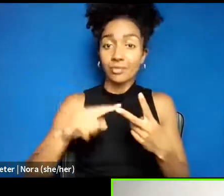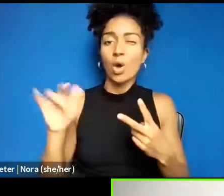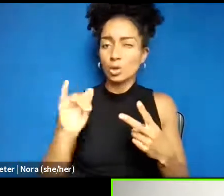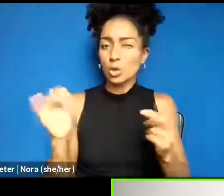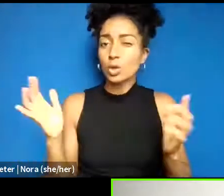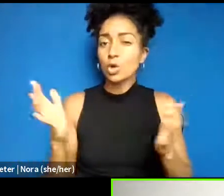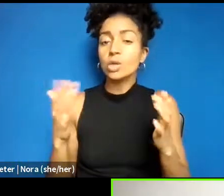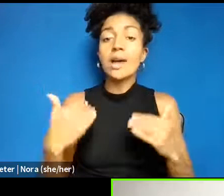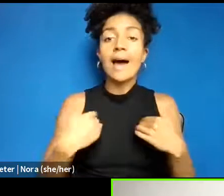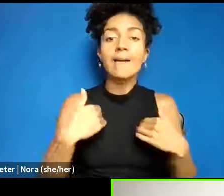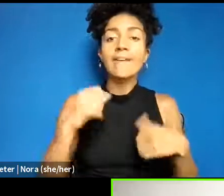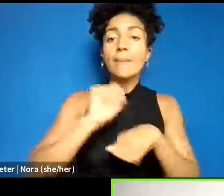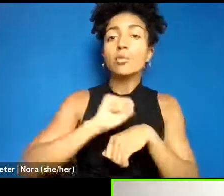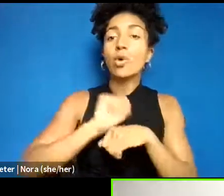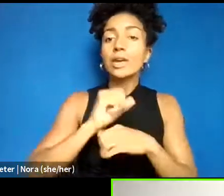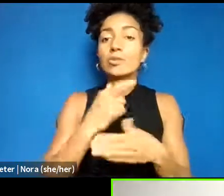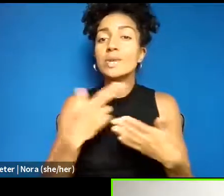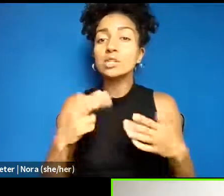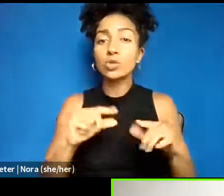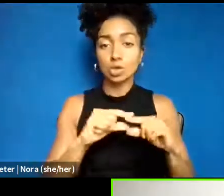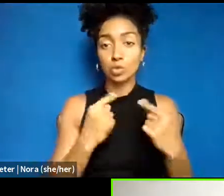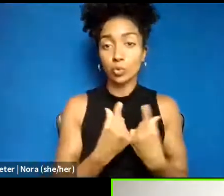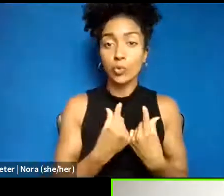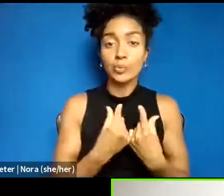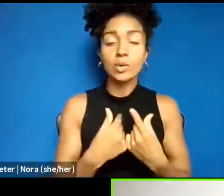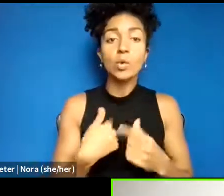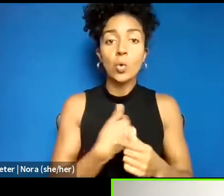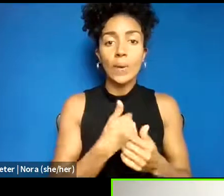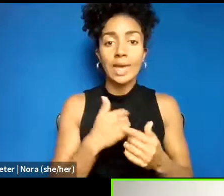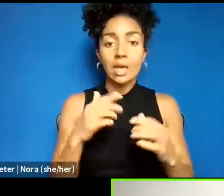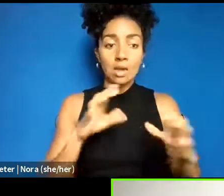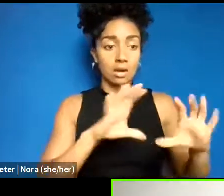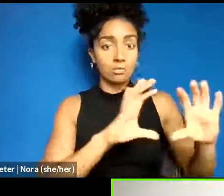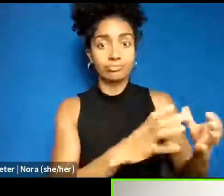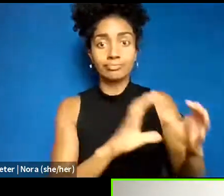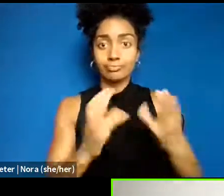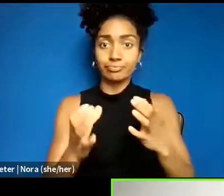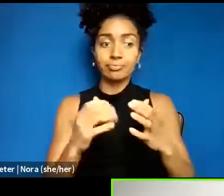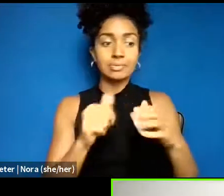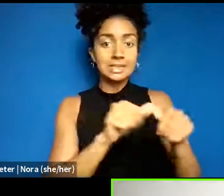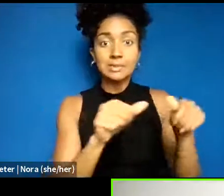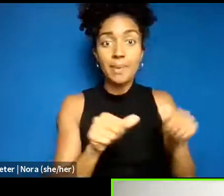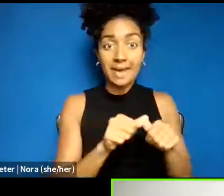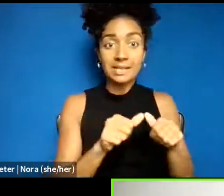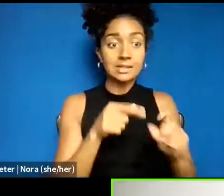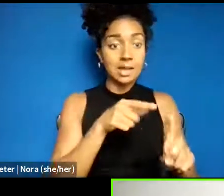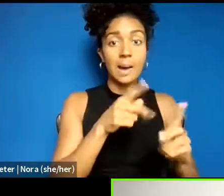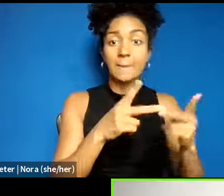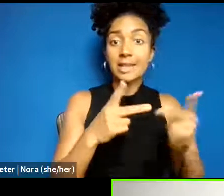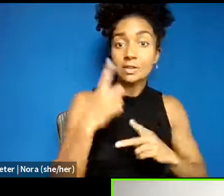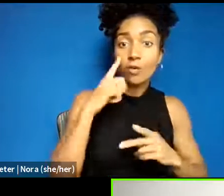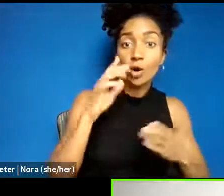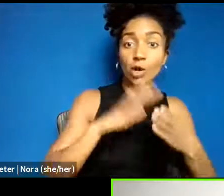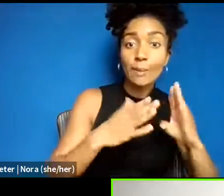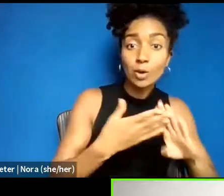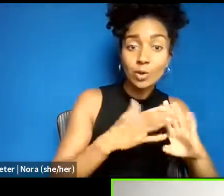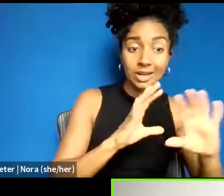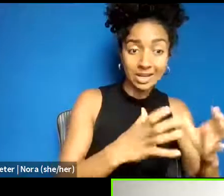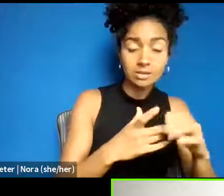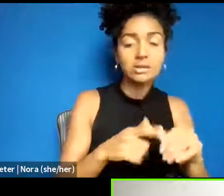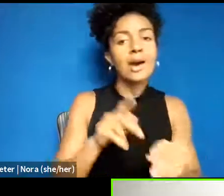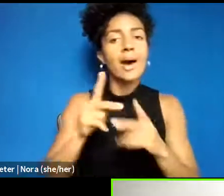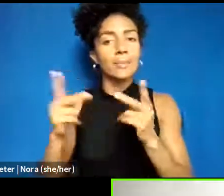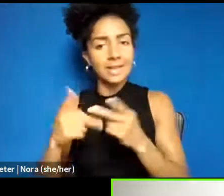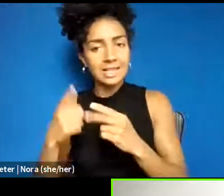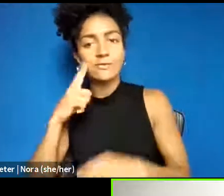resource groups where we really position them as a space for the community, as well as a space for allies to learn more about the communities